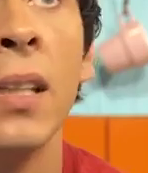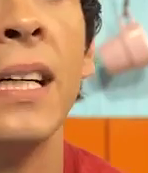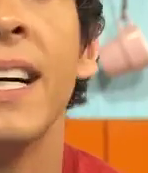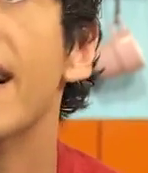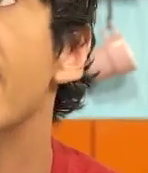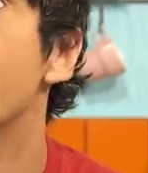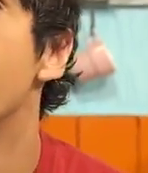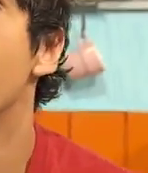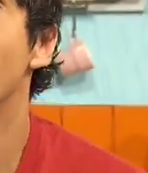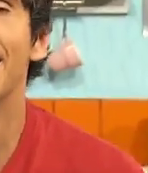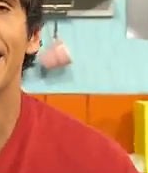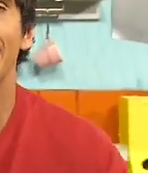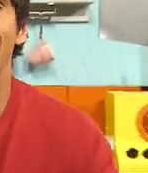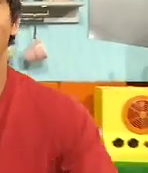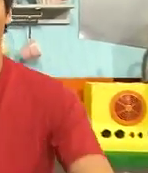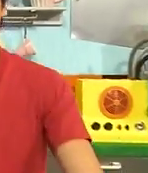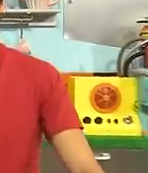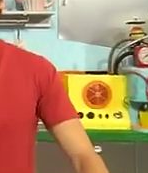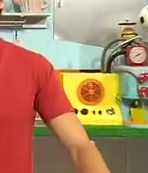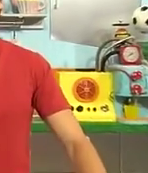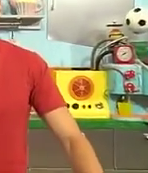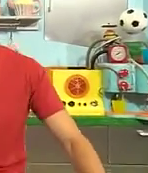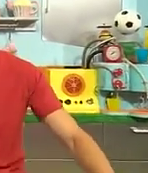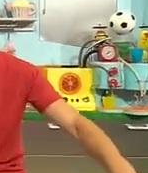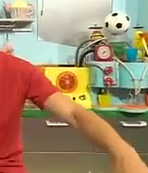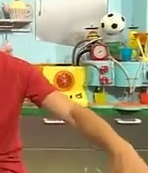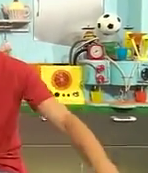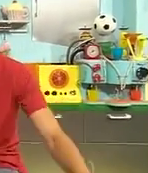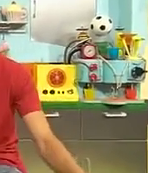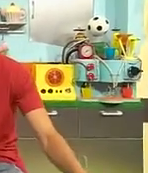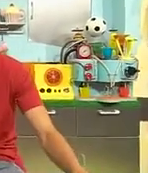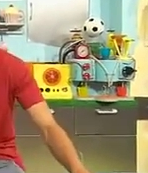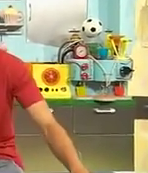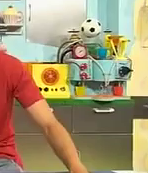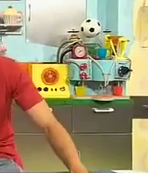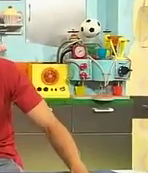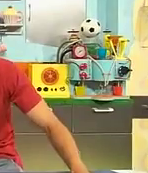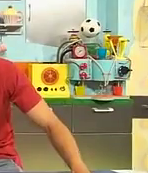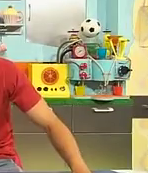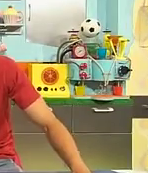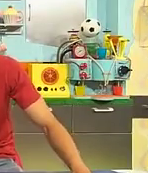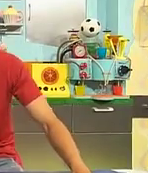some more incredible dancing with the Boogie Beebies.